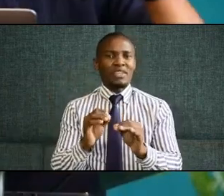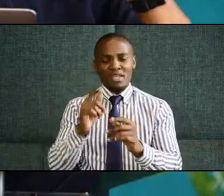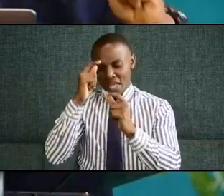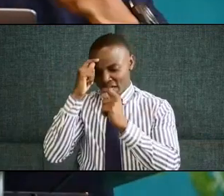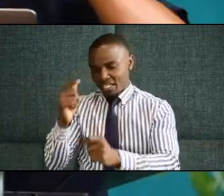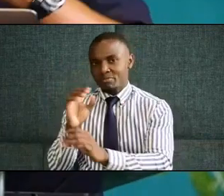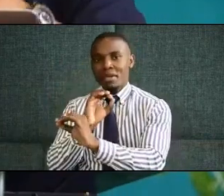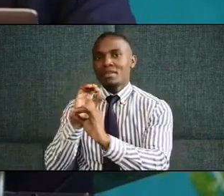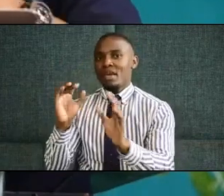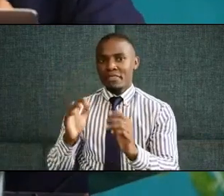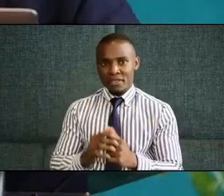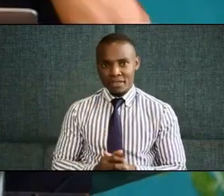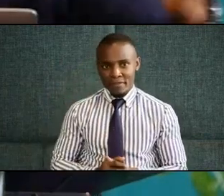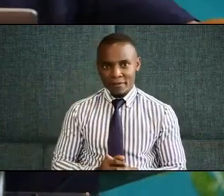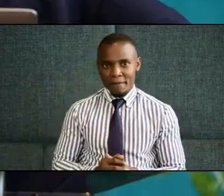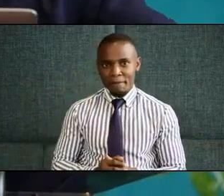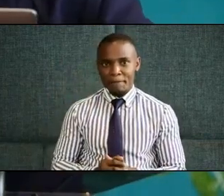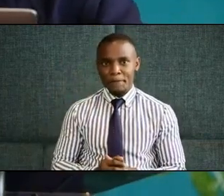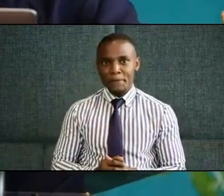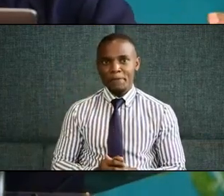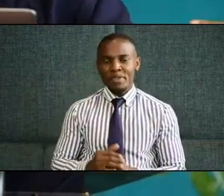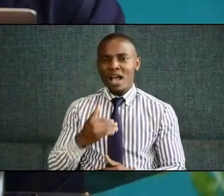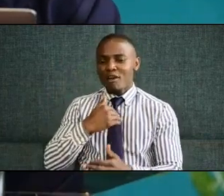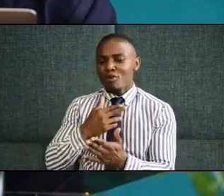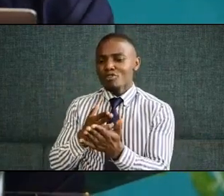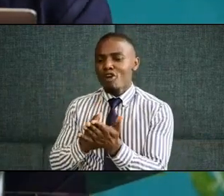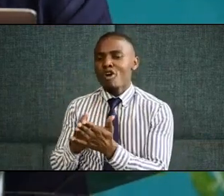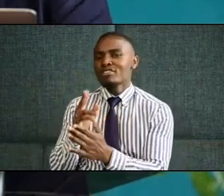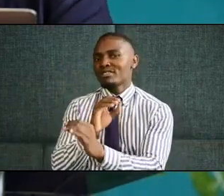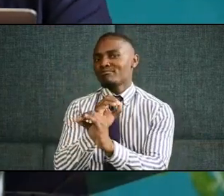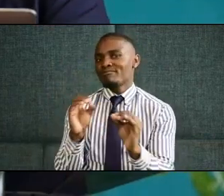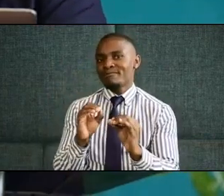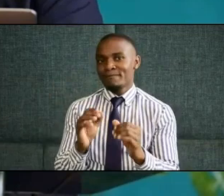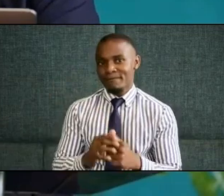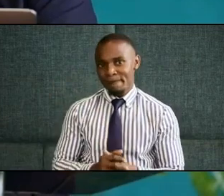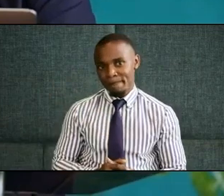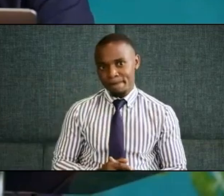disrespect, no honesty in the land.